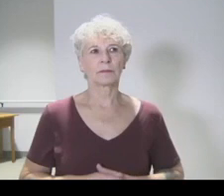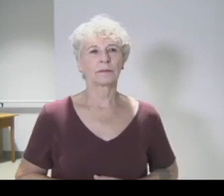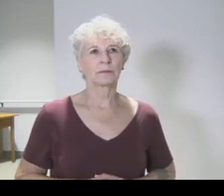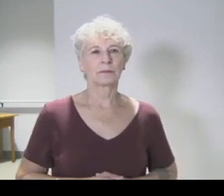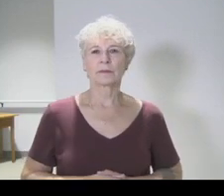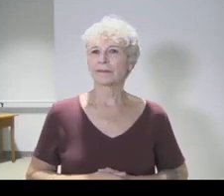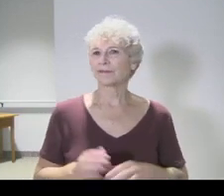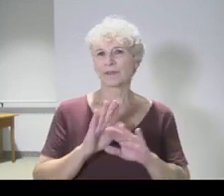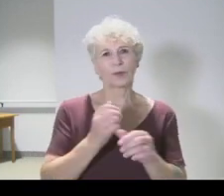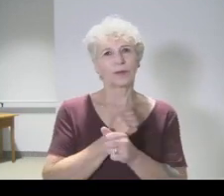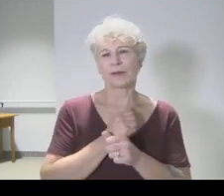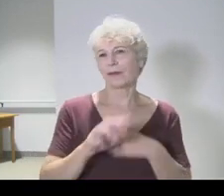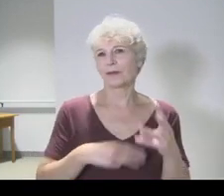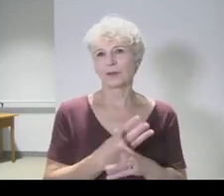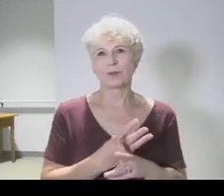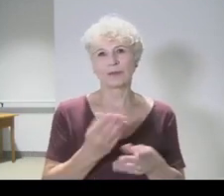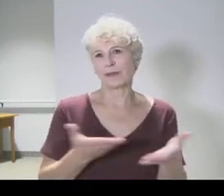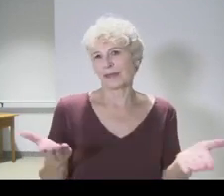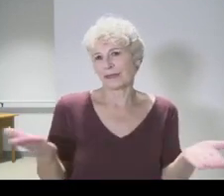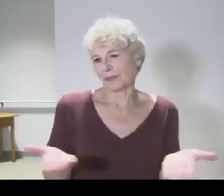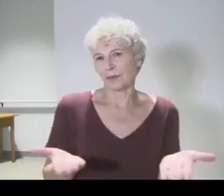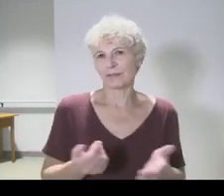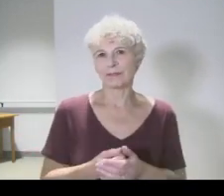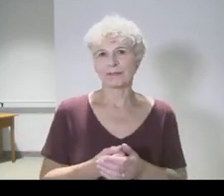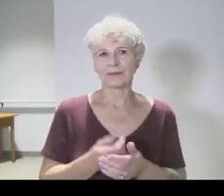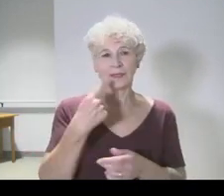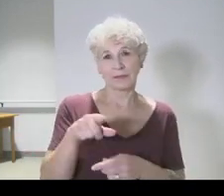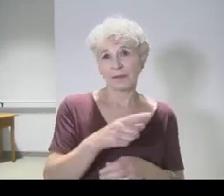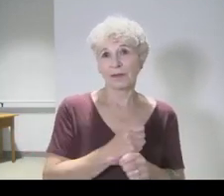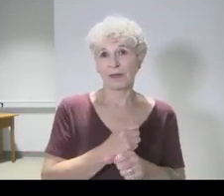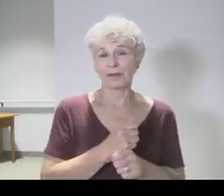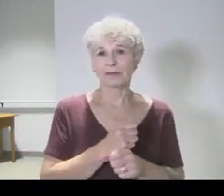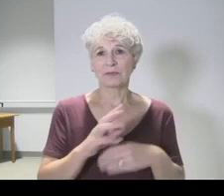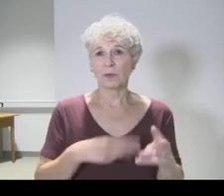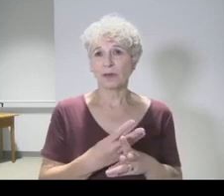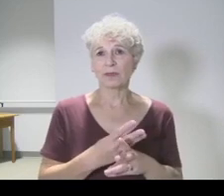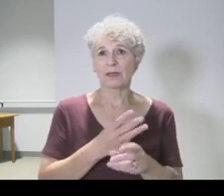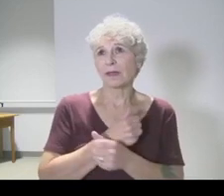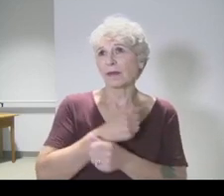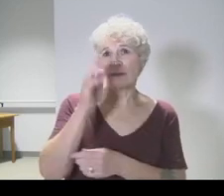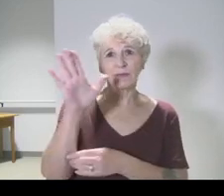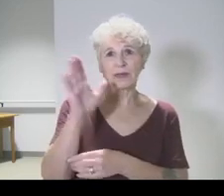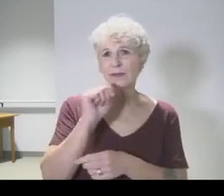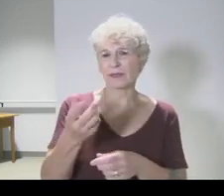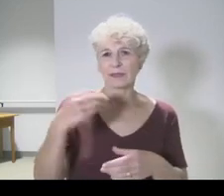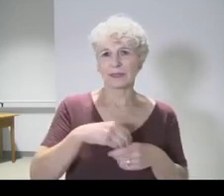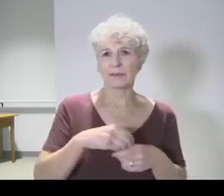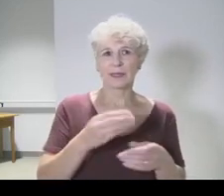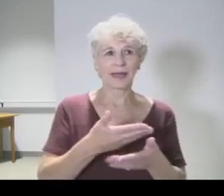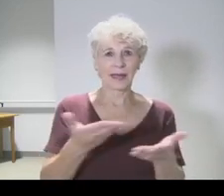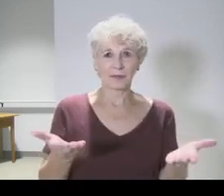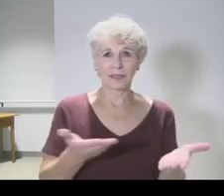2:15-29. Do not love the world or the things in the world. If anyone loves the world, the love of the Father is not in him. For all that is in the world,